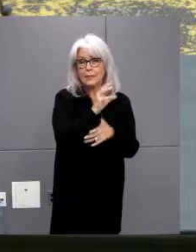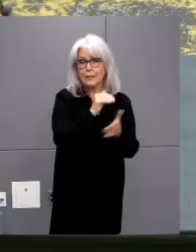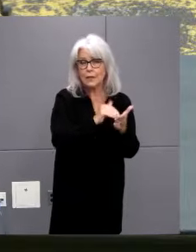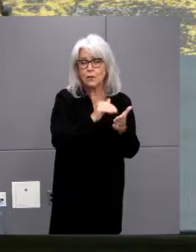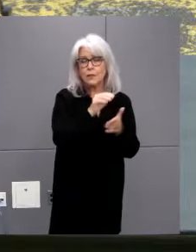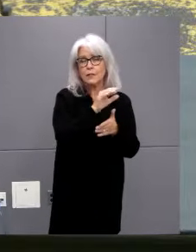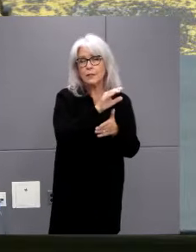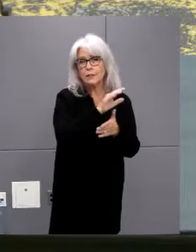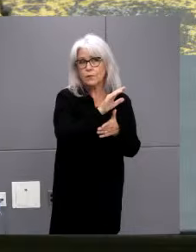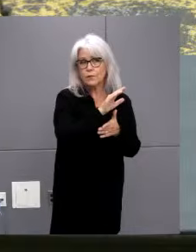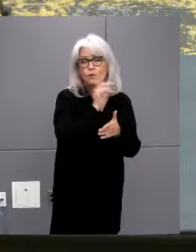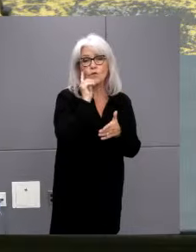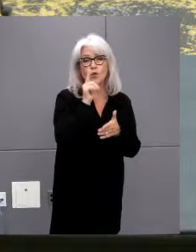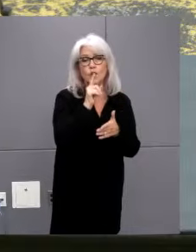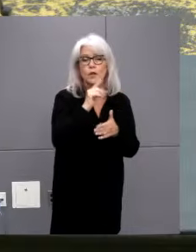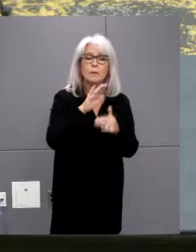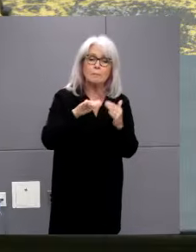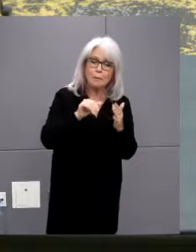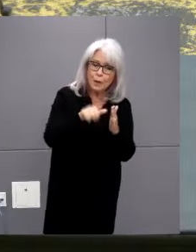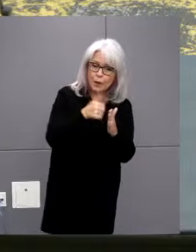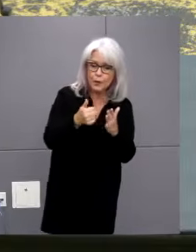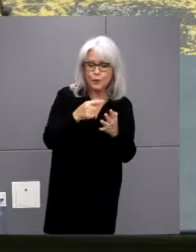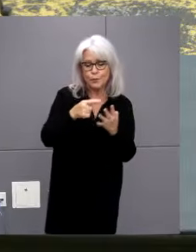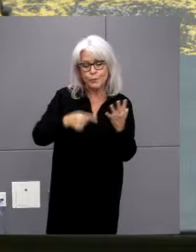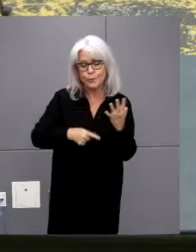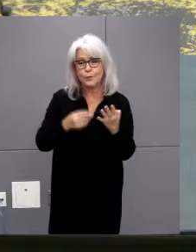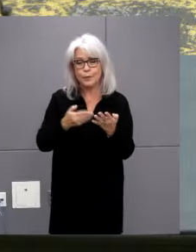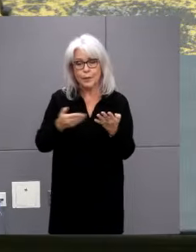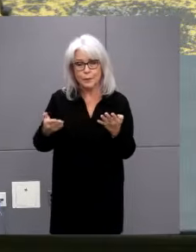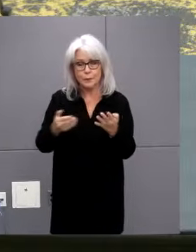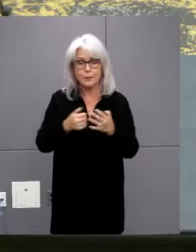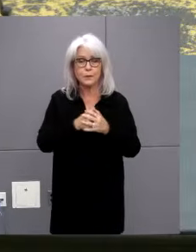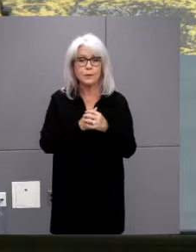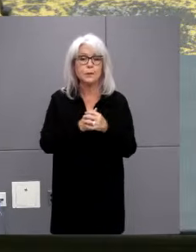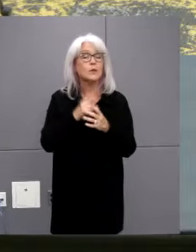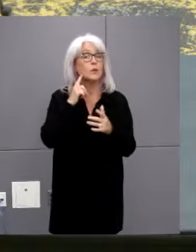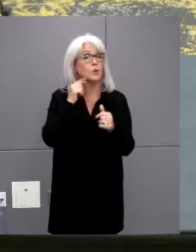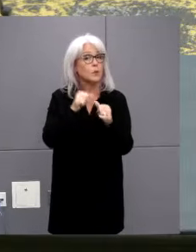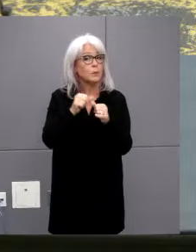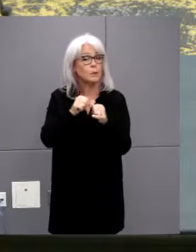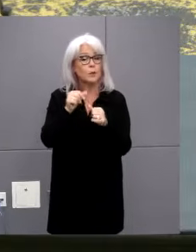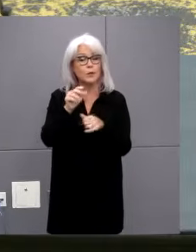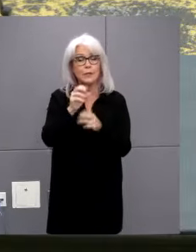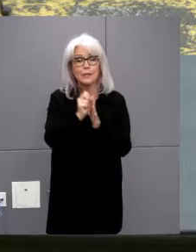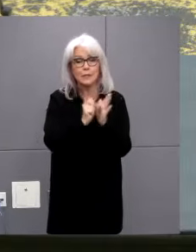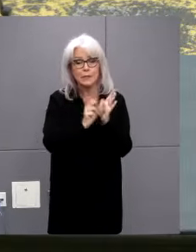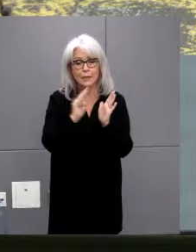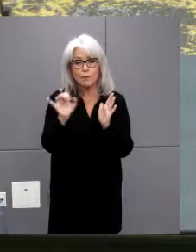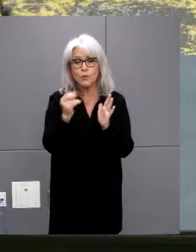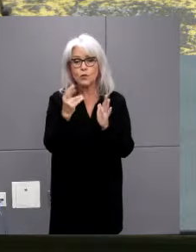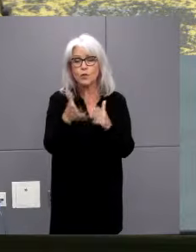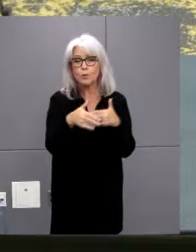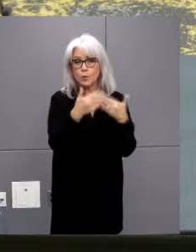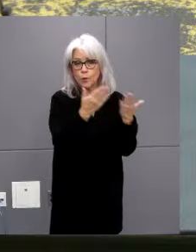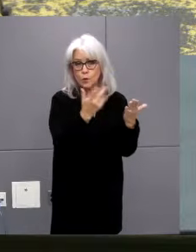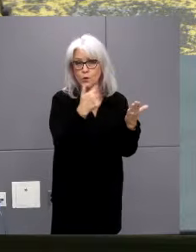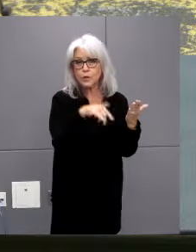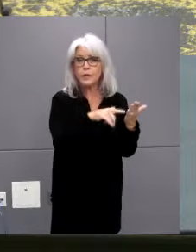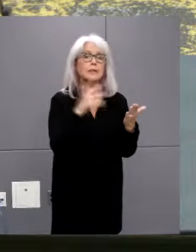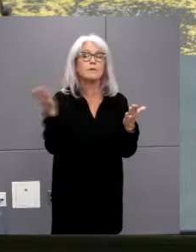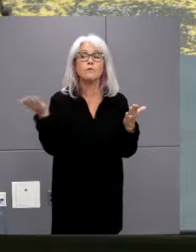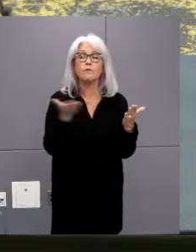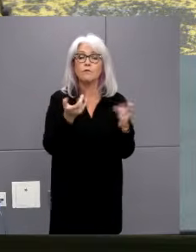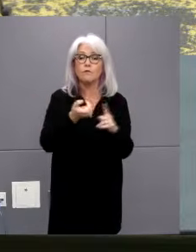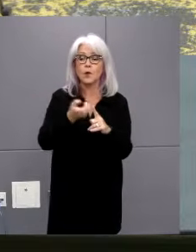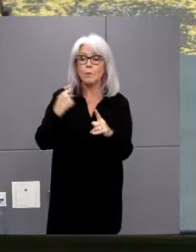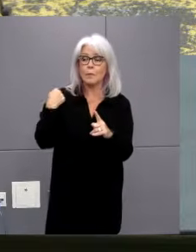$56,997 in extraordinary items. And then just as a reminder, the State of Michigan appropriation proposals, which was a carryover from